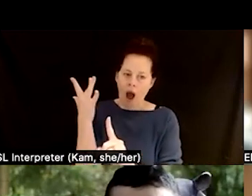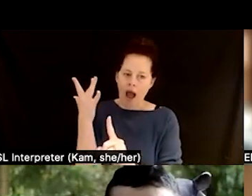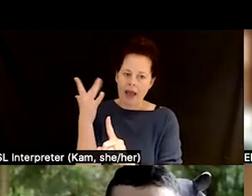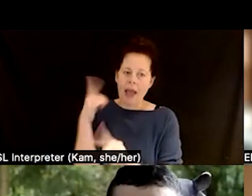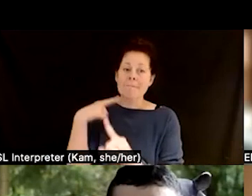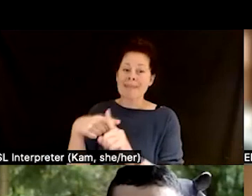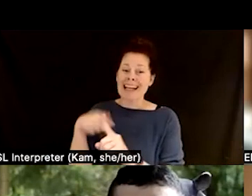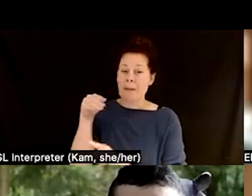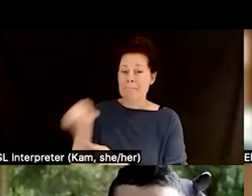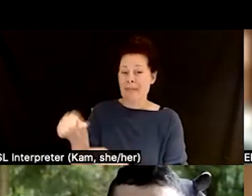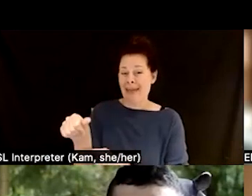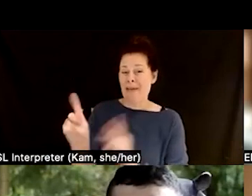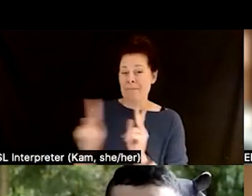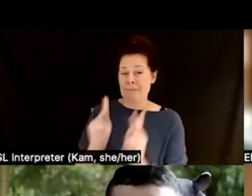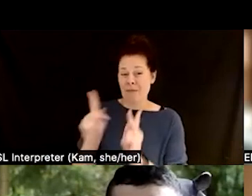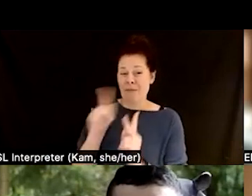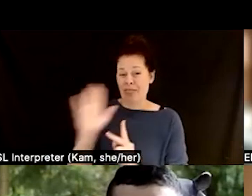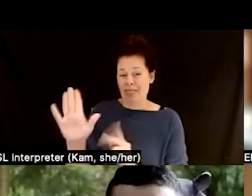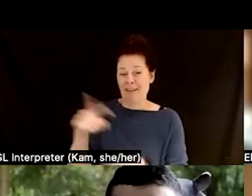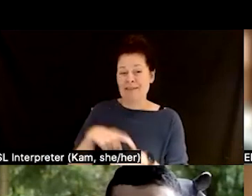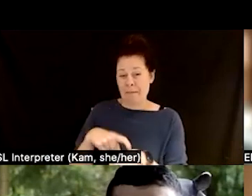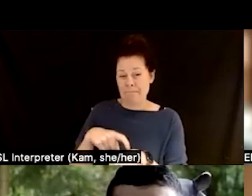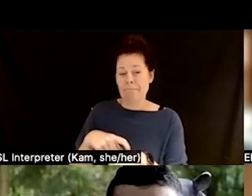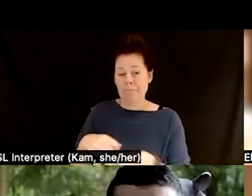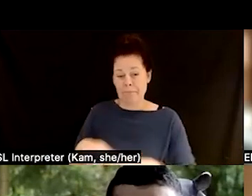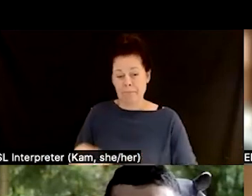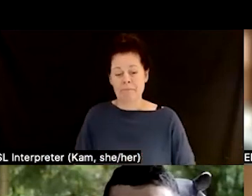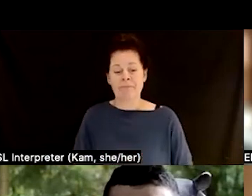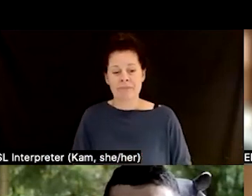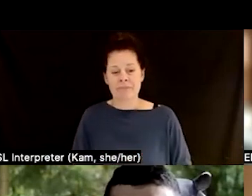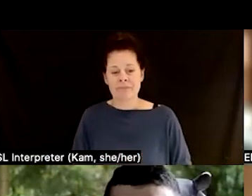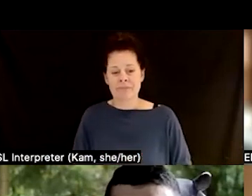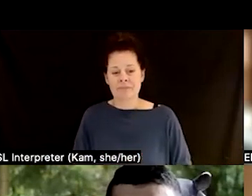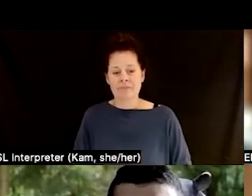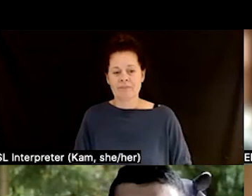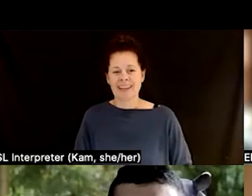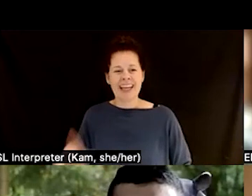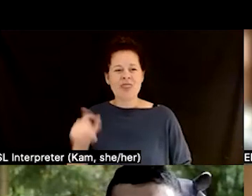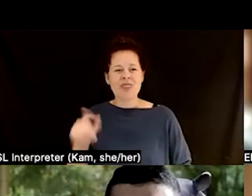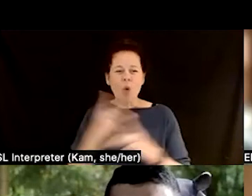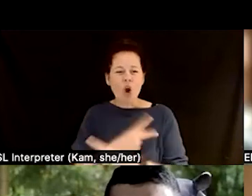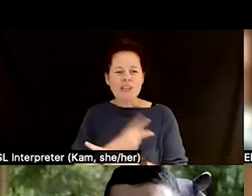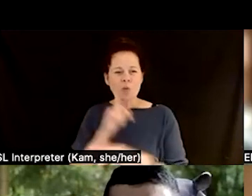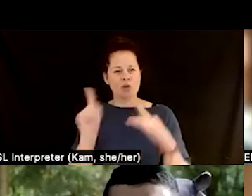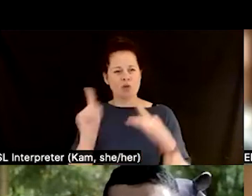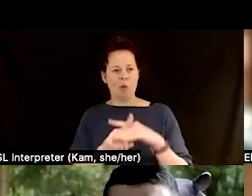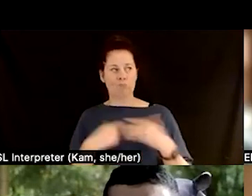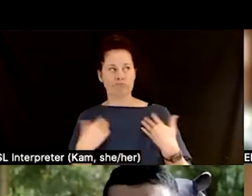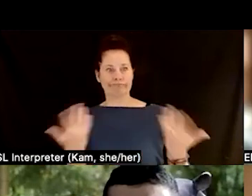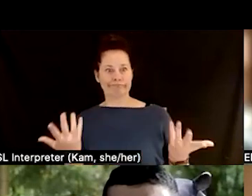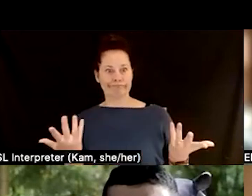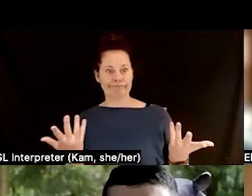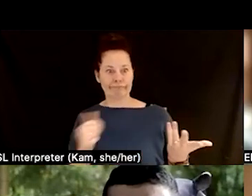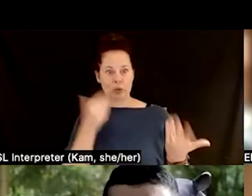their time. The worst thing is for people to show up and they're not sure what's expected of them. But I